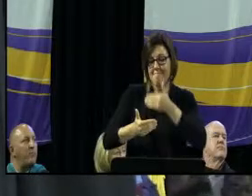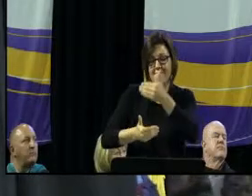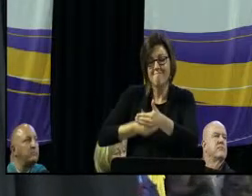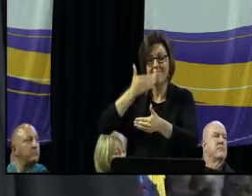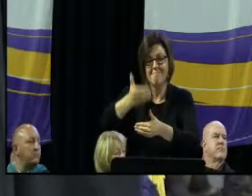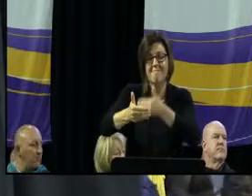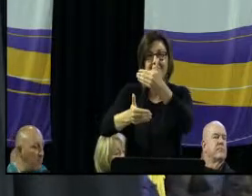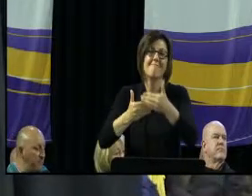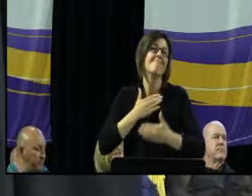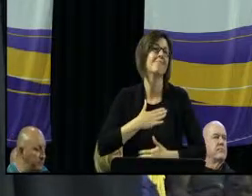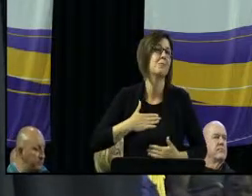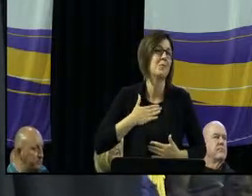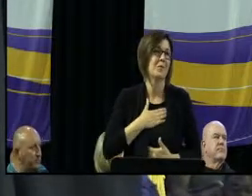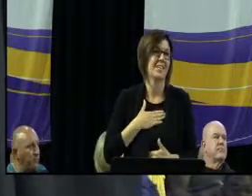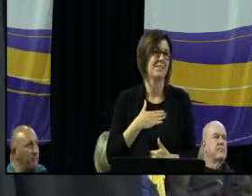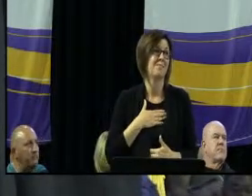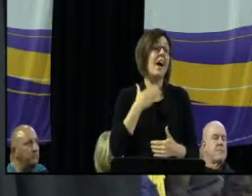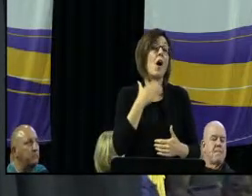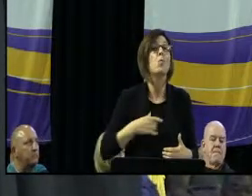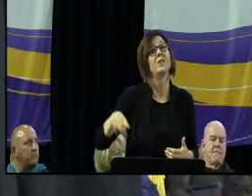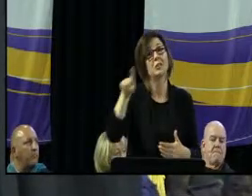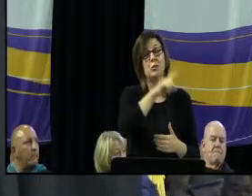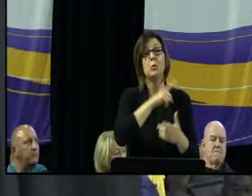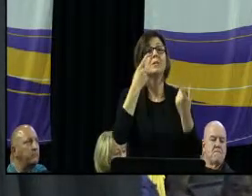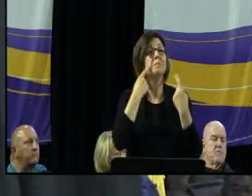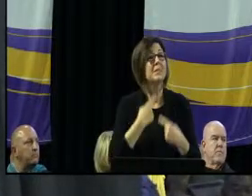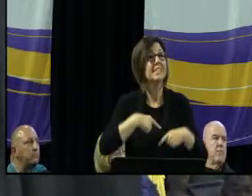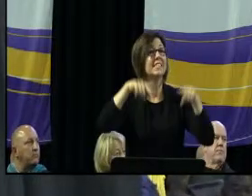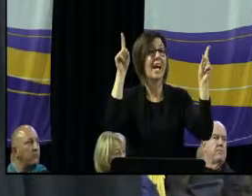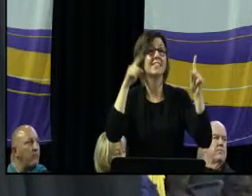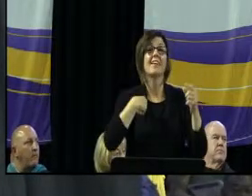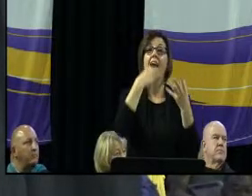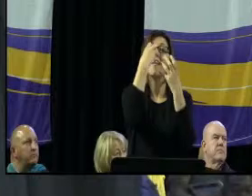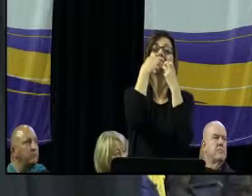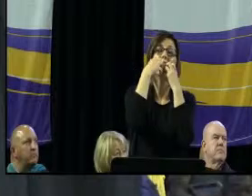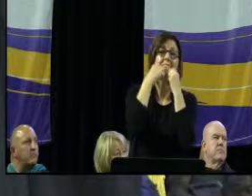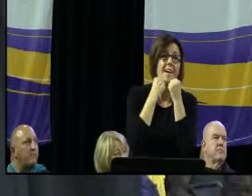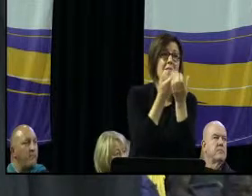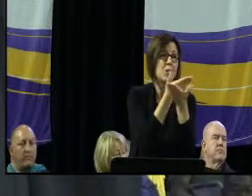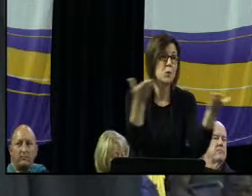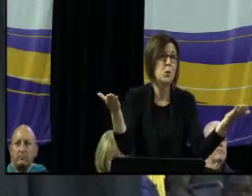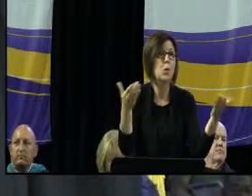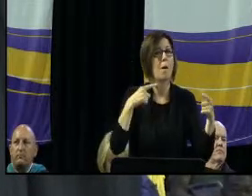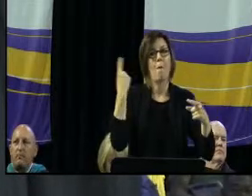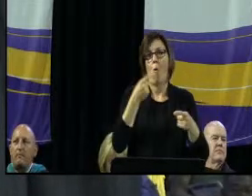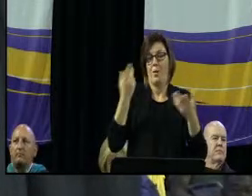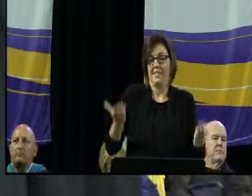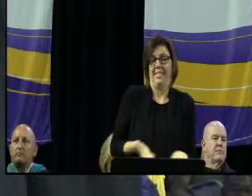success in life, and I want to tell each and one, every one of you, that I love you and I'm always here for you.